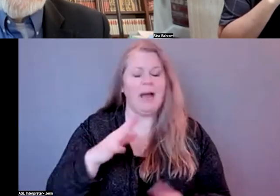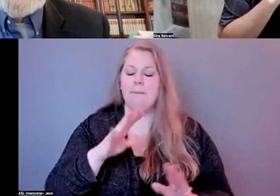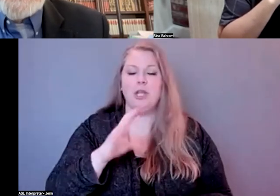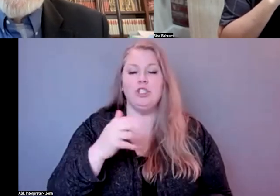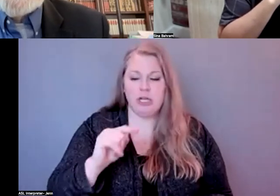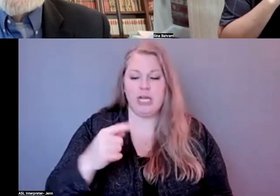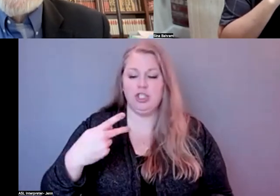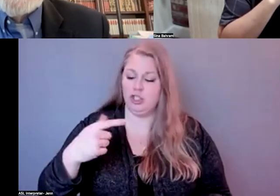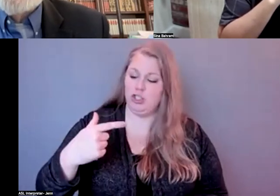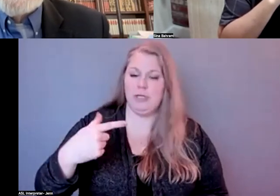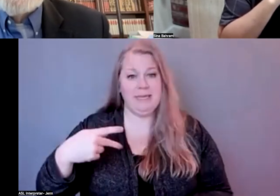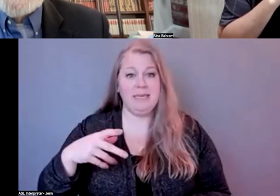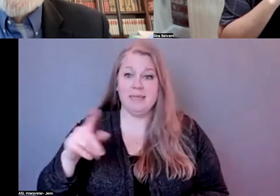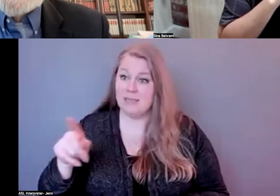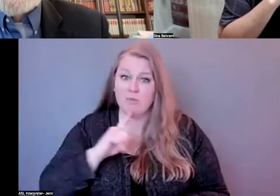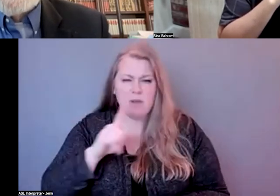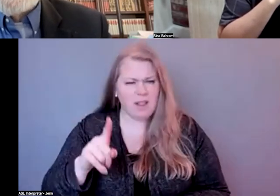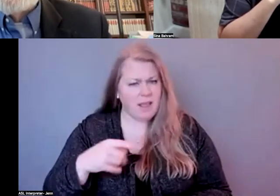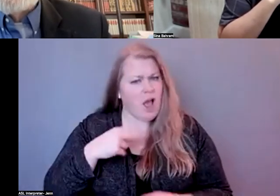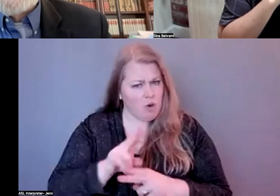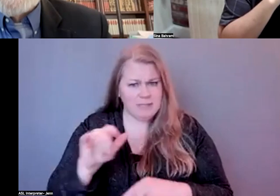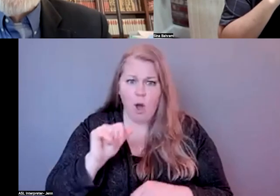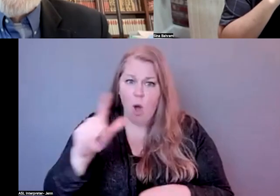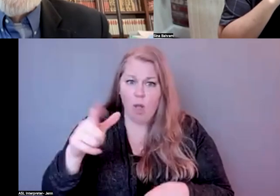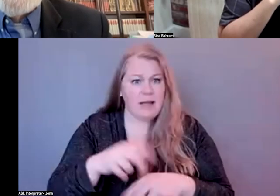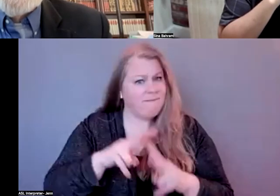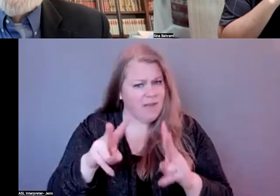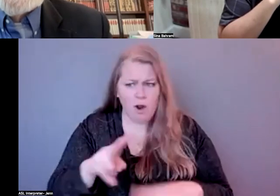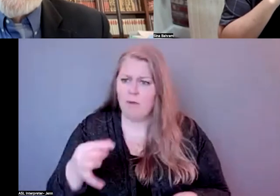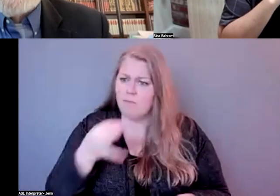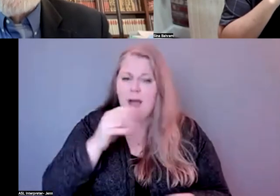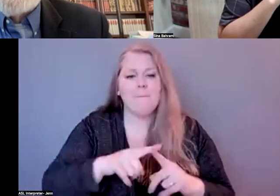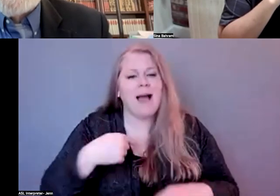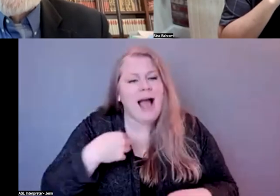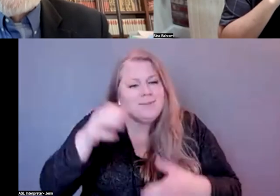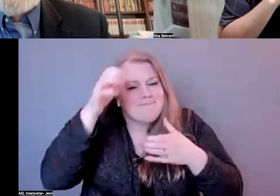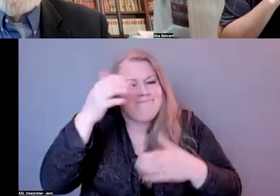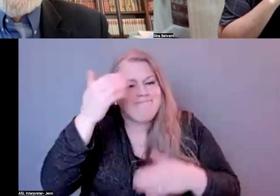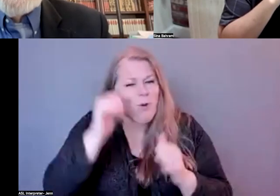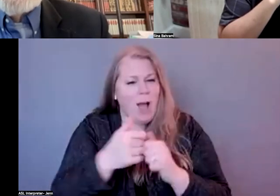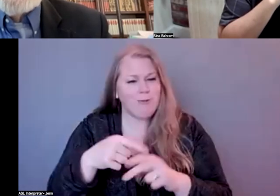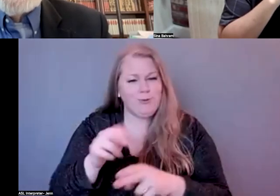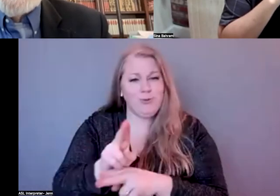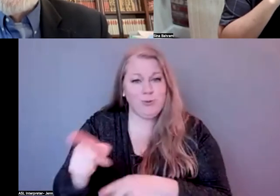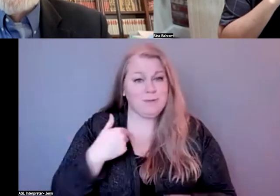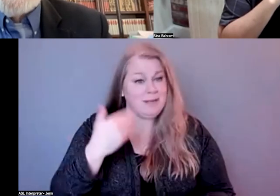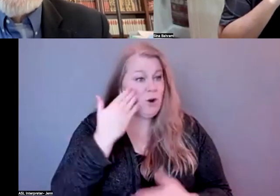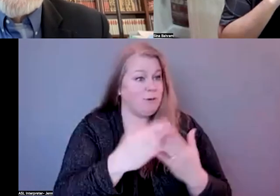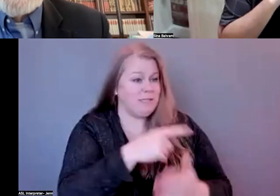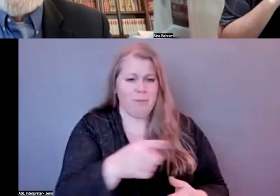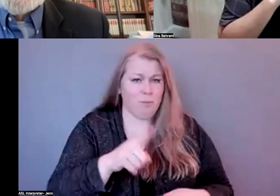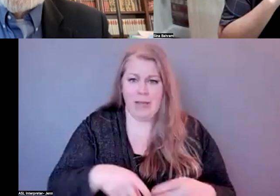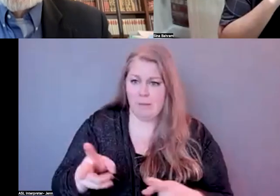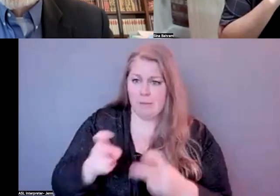ChatGPT all the time, really effectively, but I know how to use it. I have other people who can't get anything out of